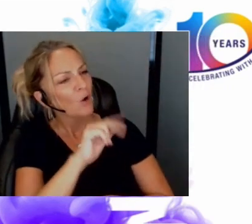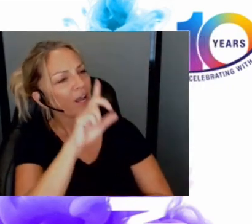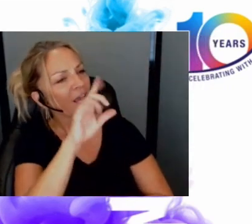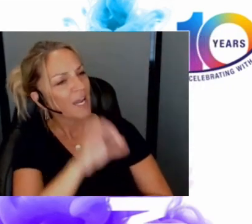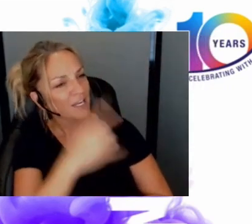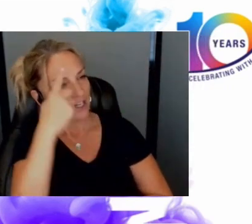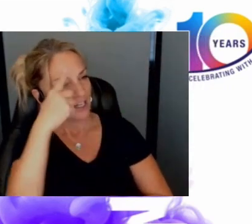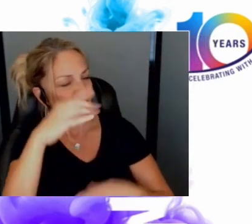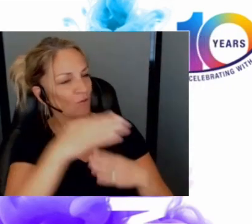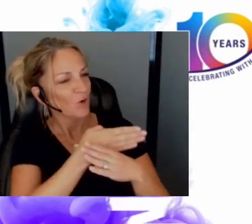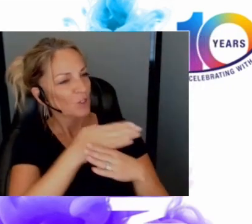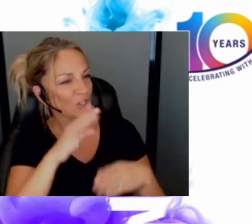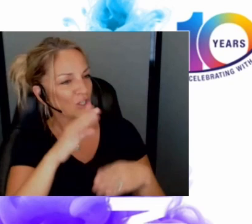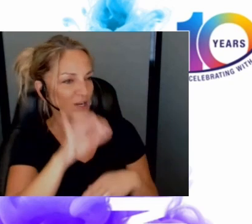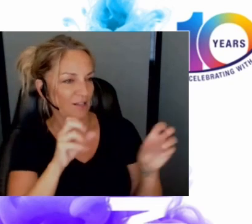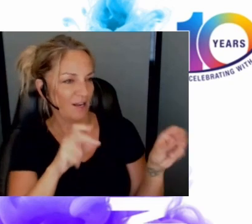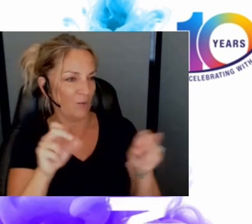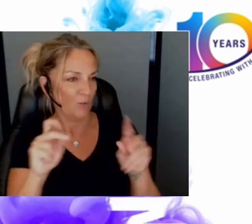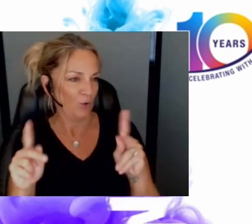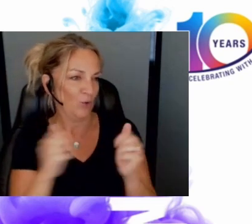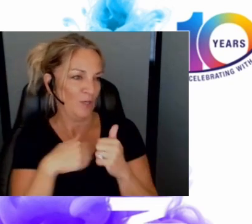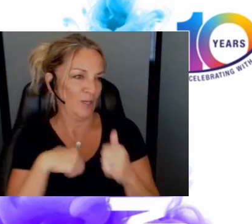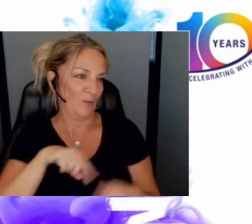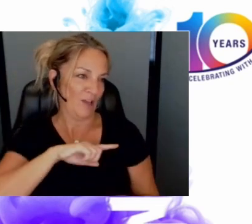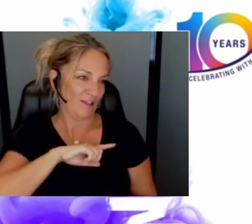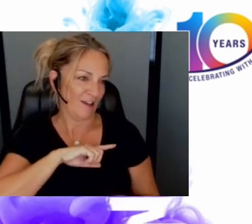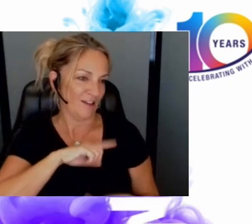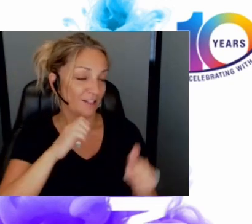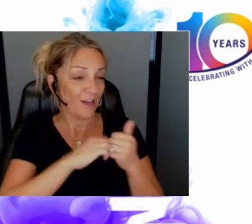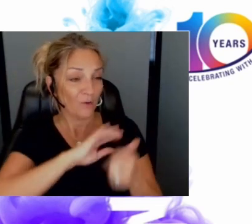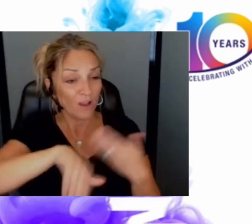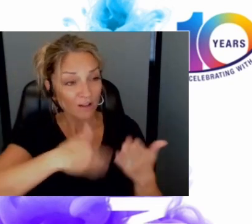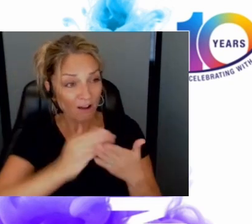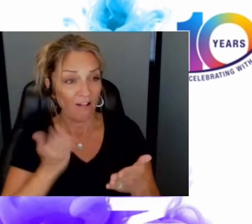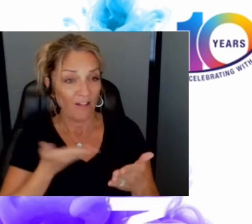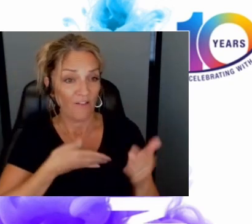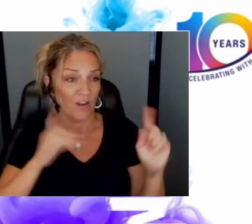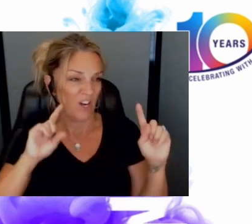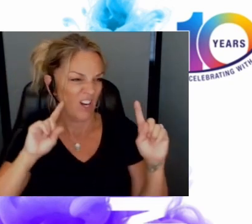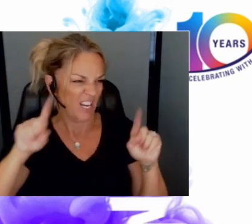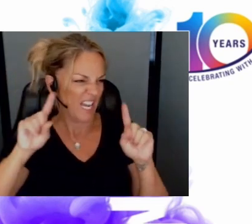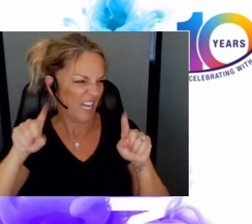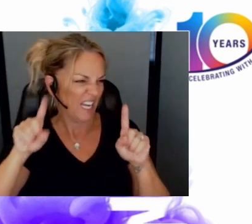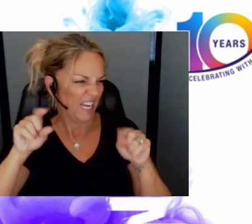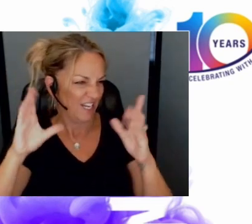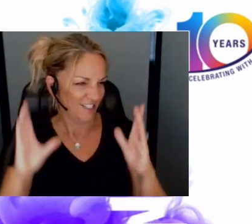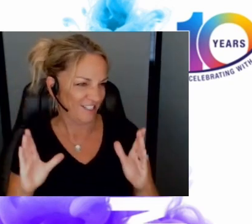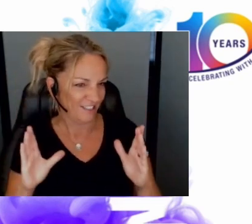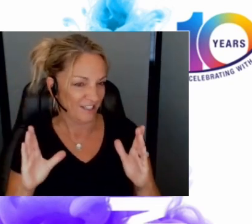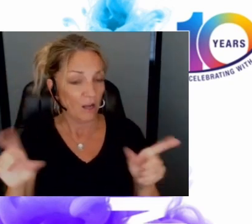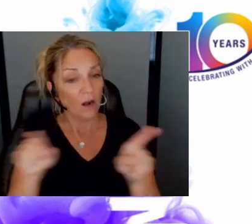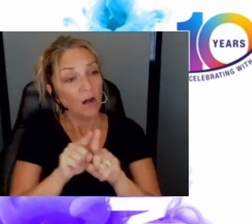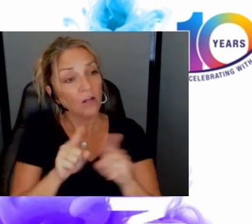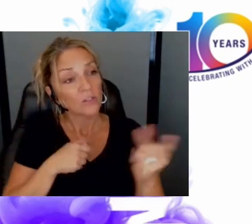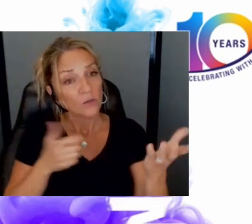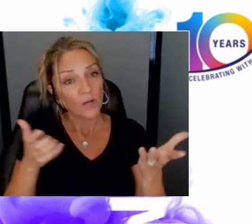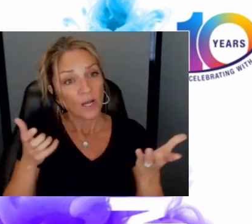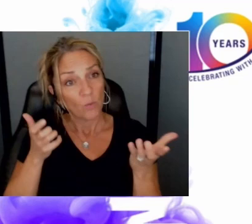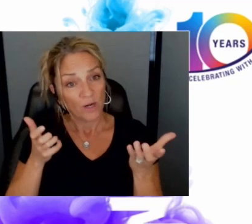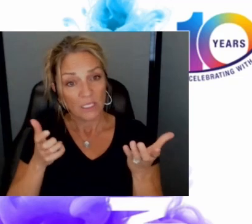sharing this opportunity with us and with all of our attendees. Also, I would like to mention